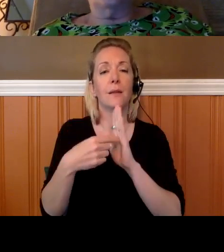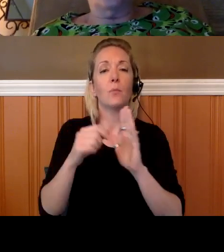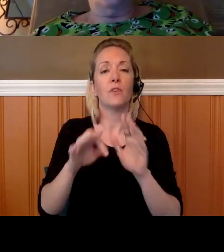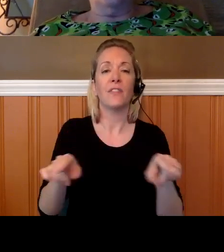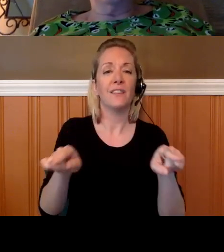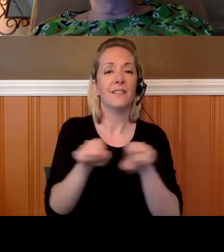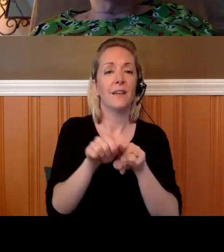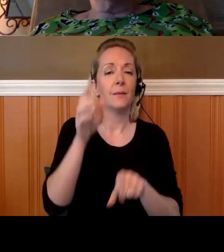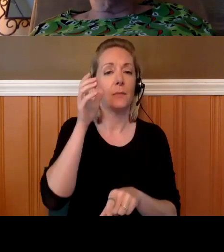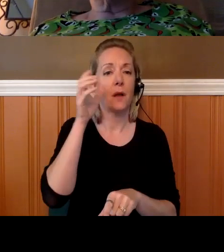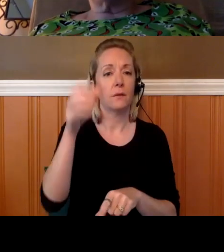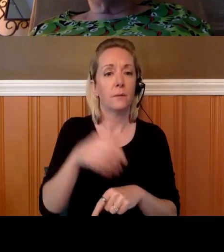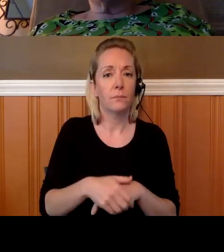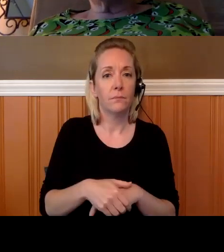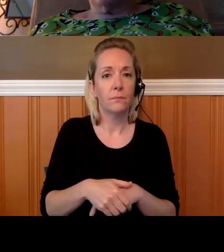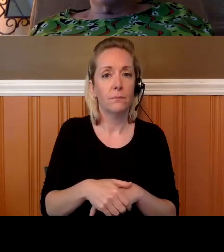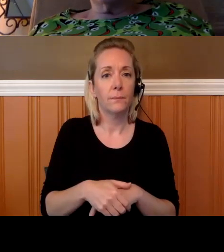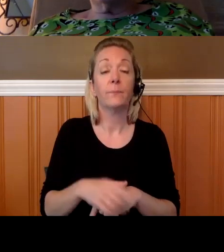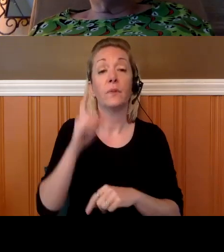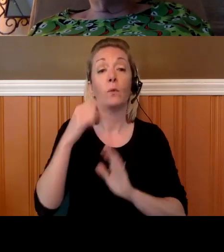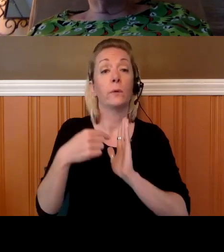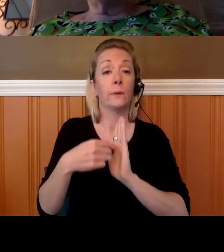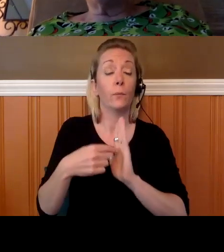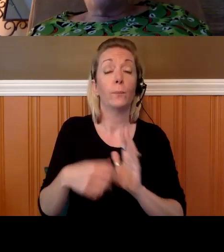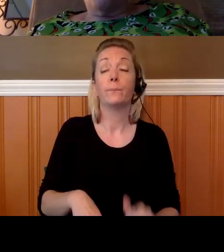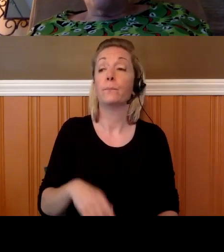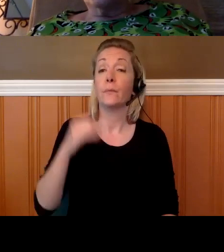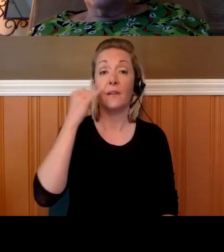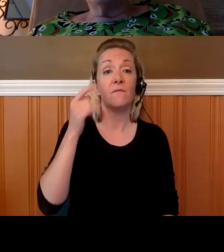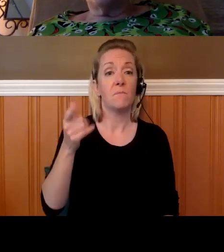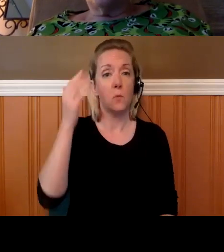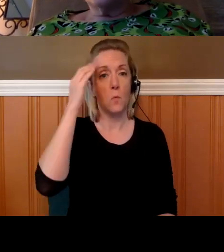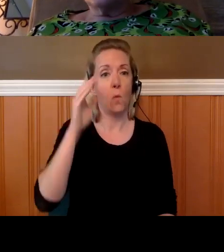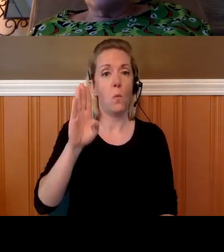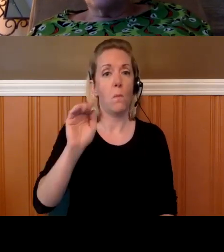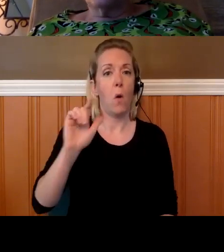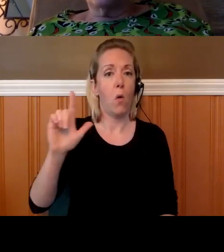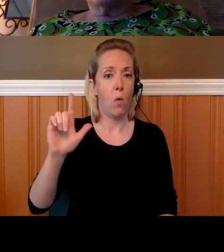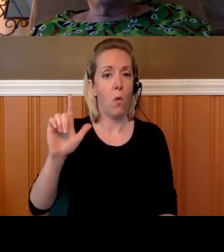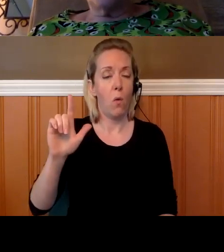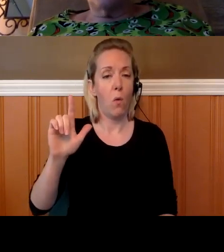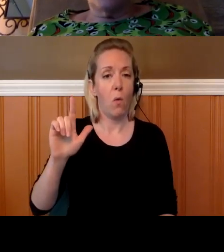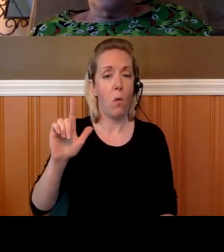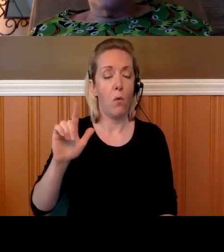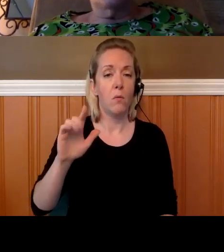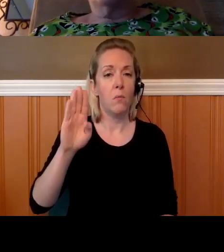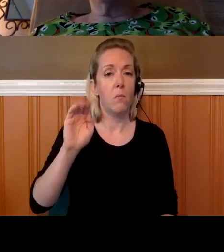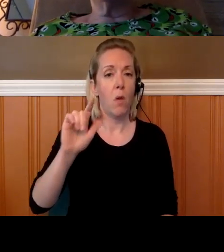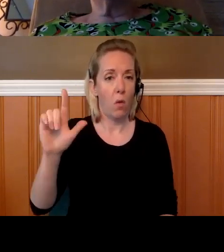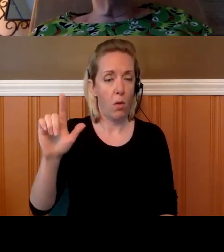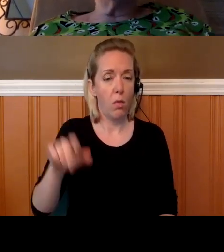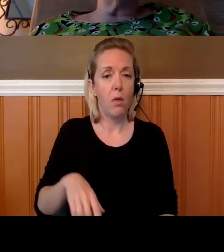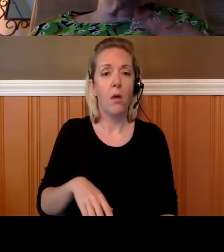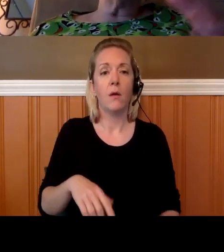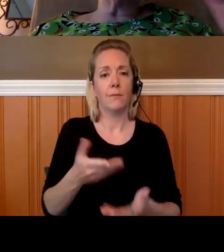know. So for example, if you know ball, and ball is something you want to play with, look